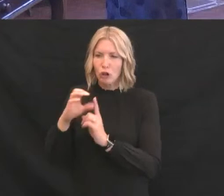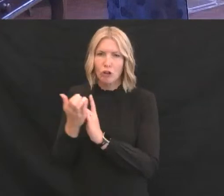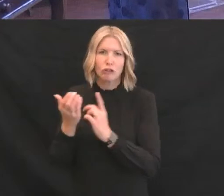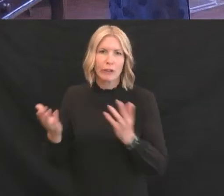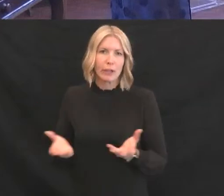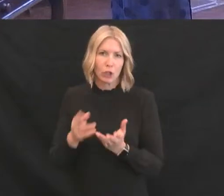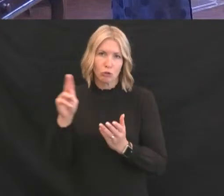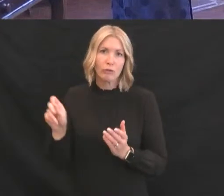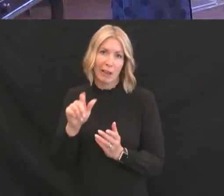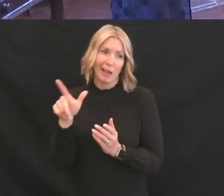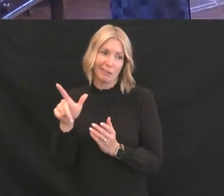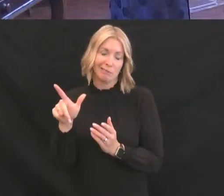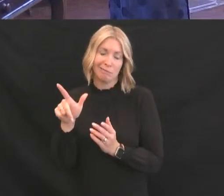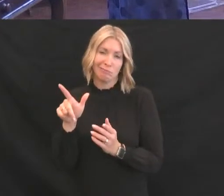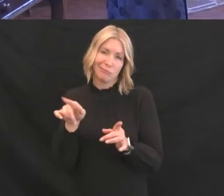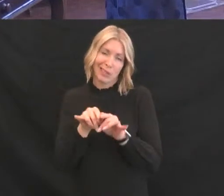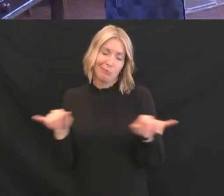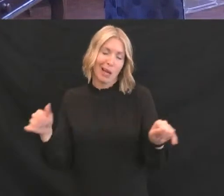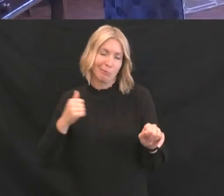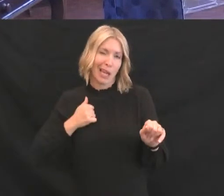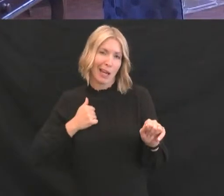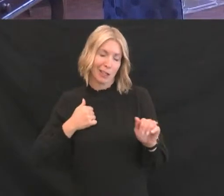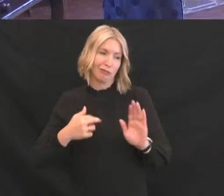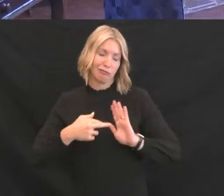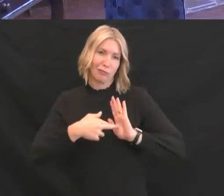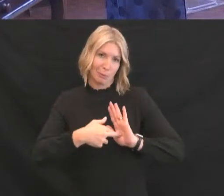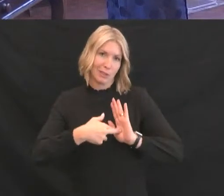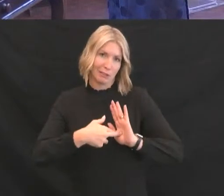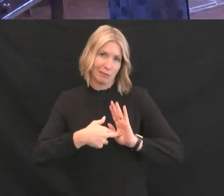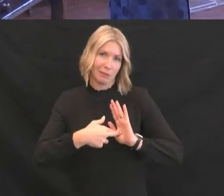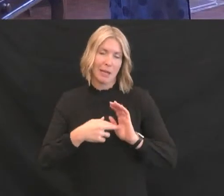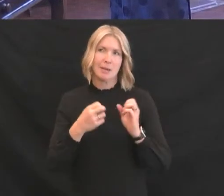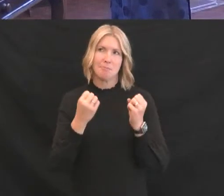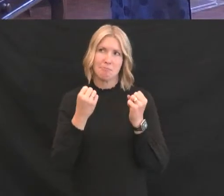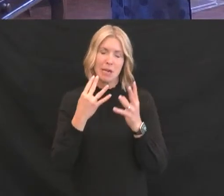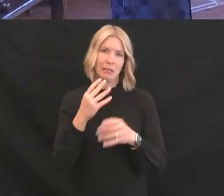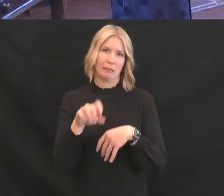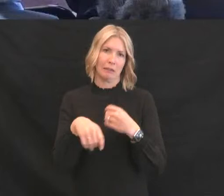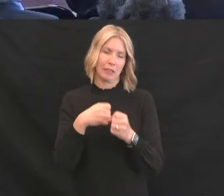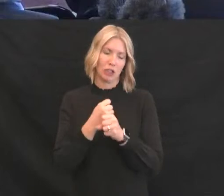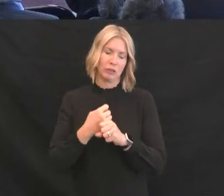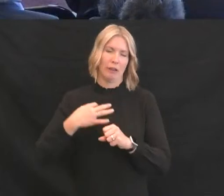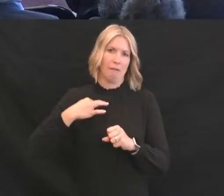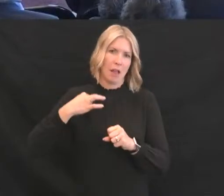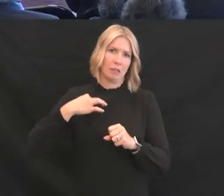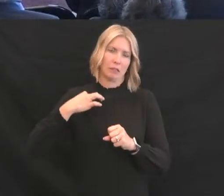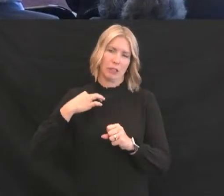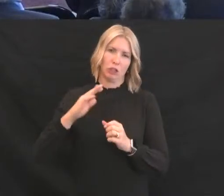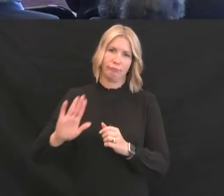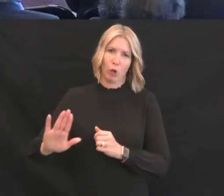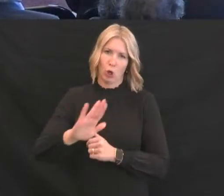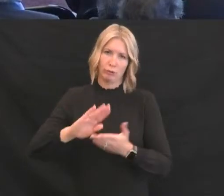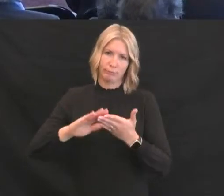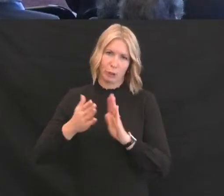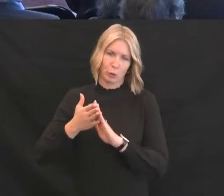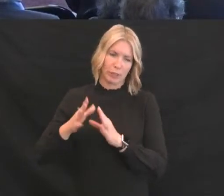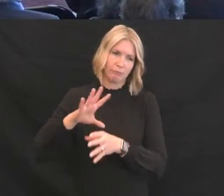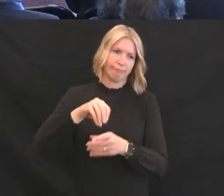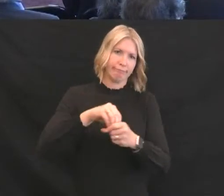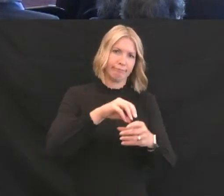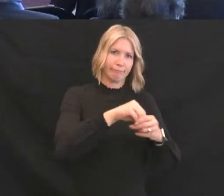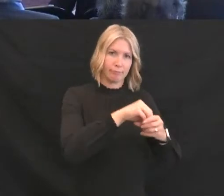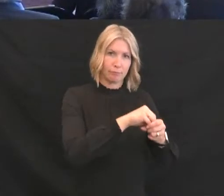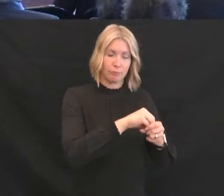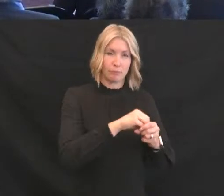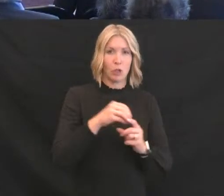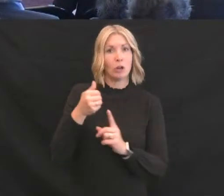indeed Canada. In addition, she spent decades as an avid volunteer in the community. Ms. Furlong studied